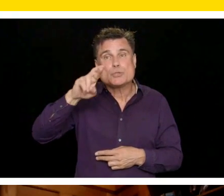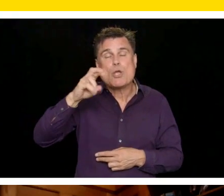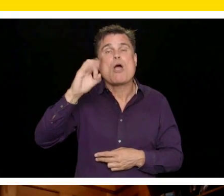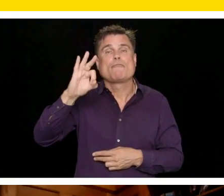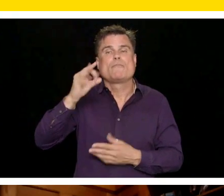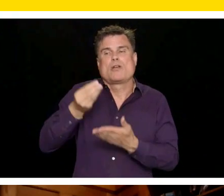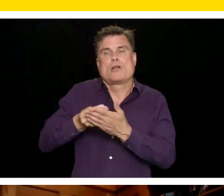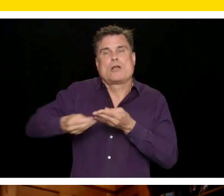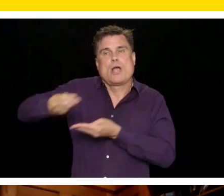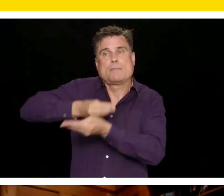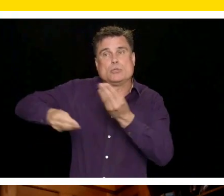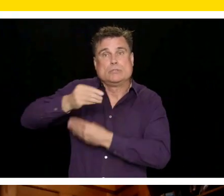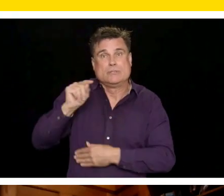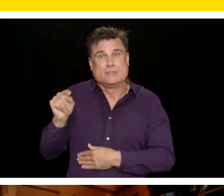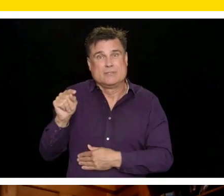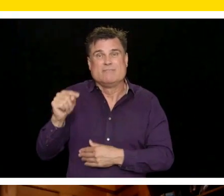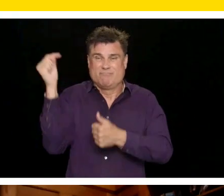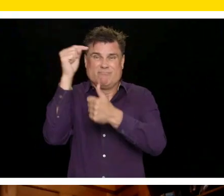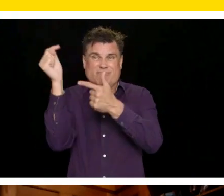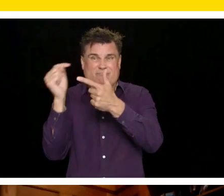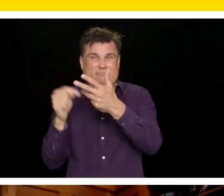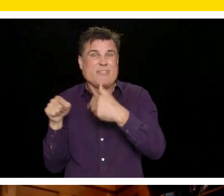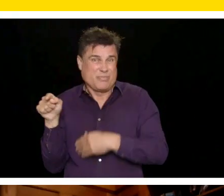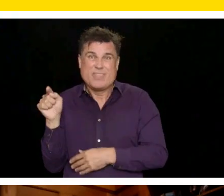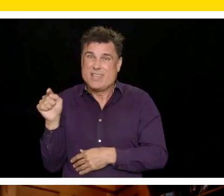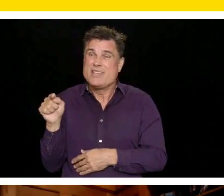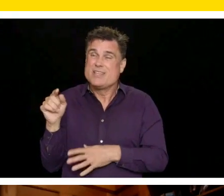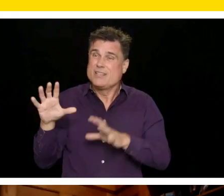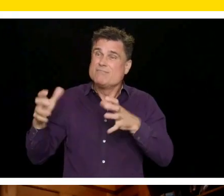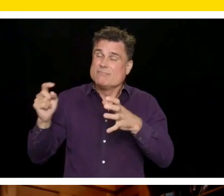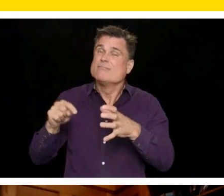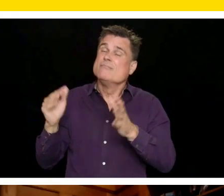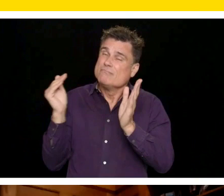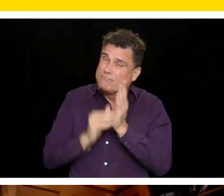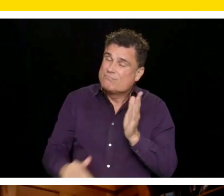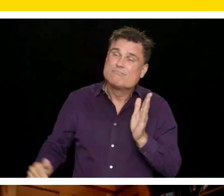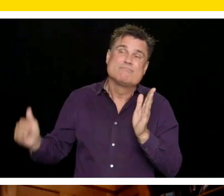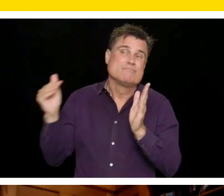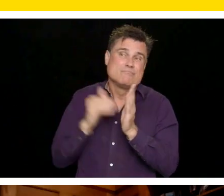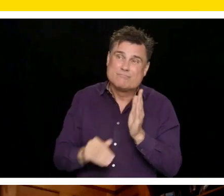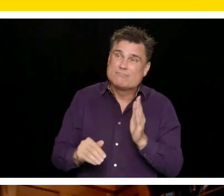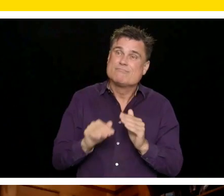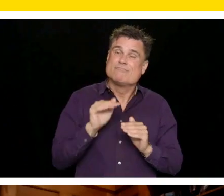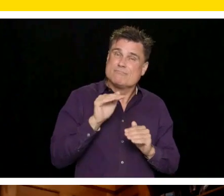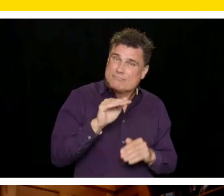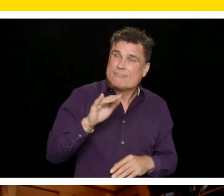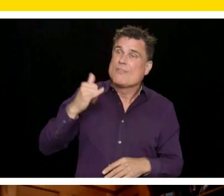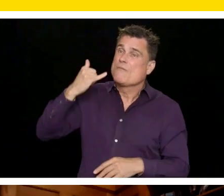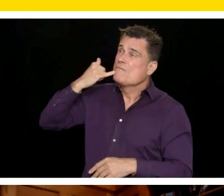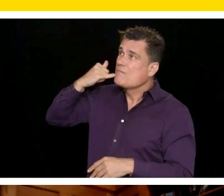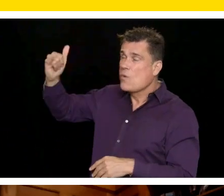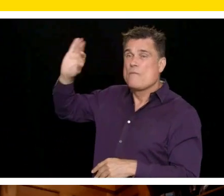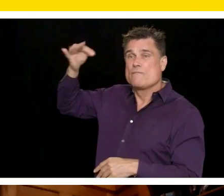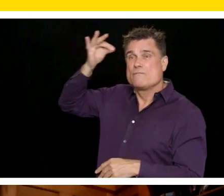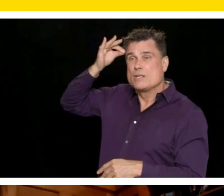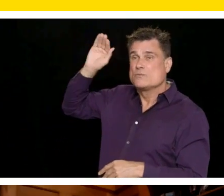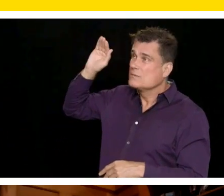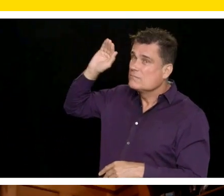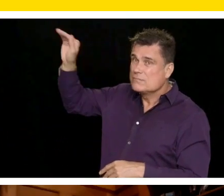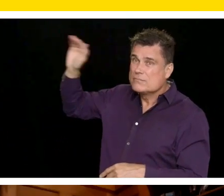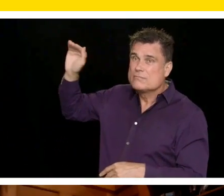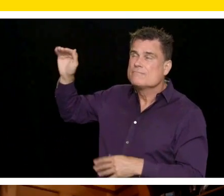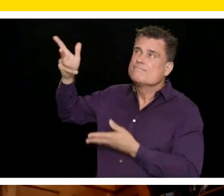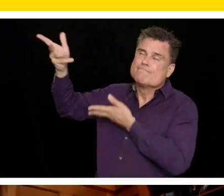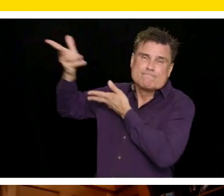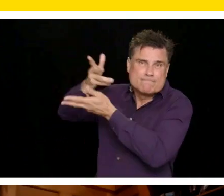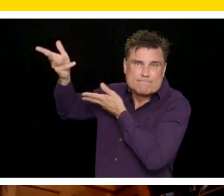regularly with the federal government on this issue from the very beginning, from April, talking about how we need